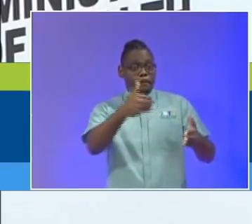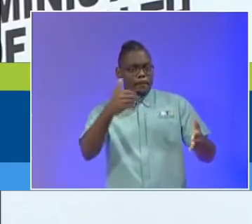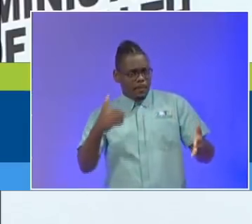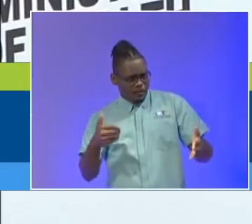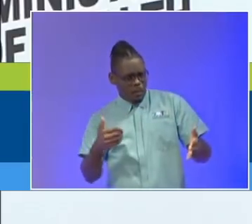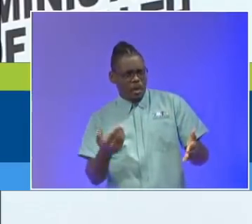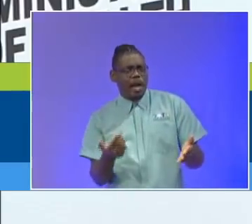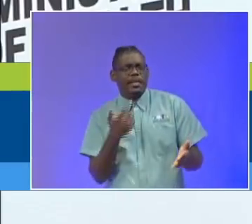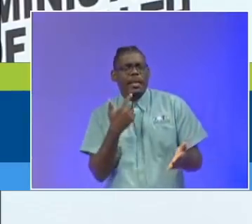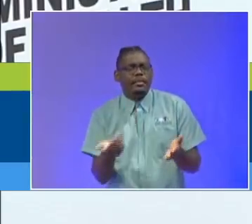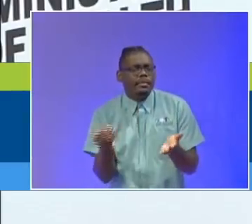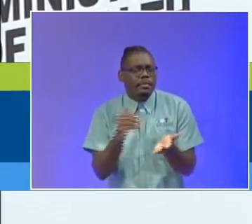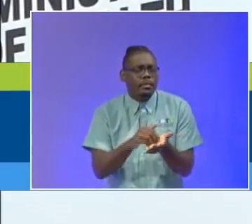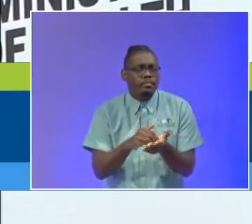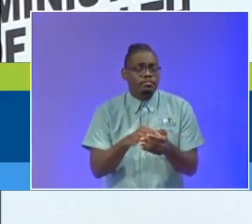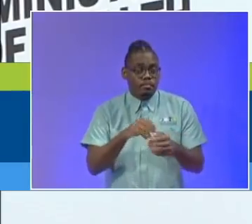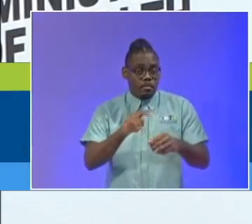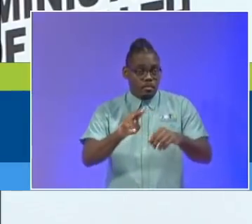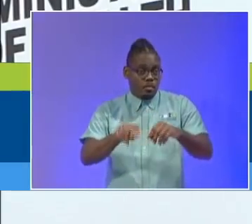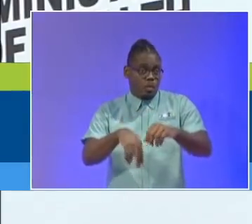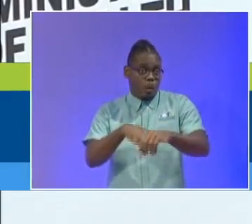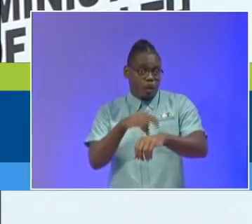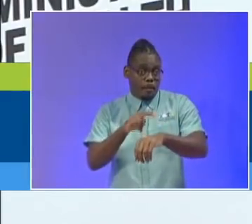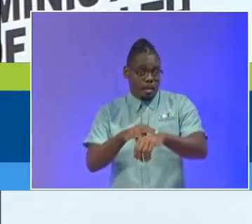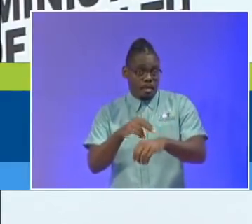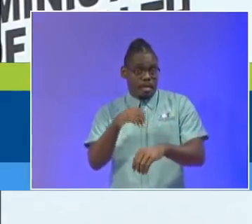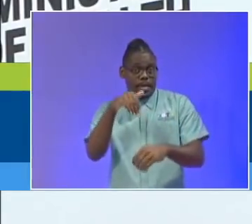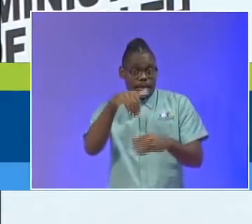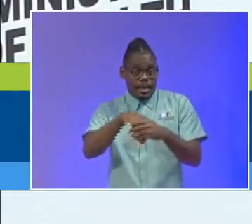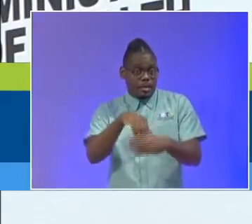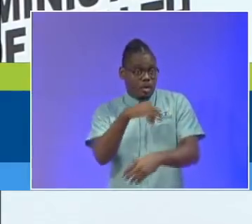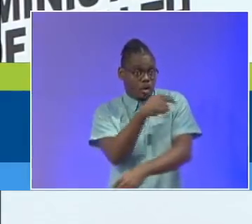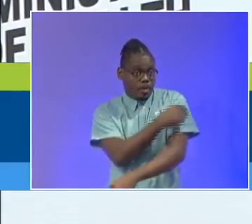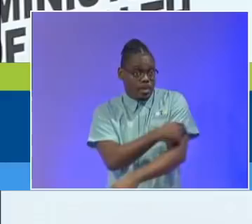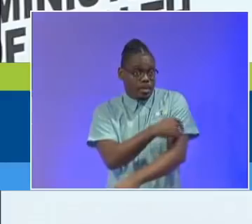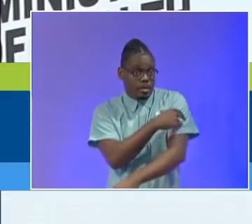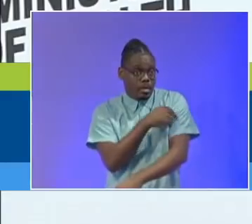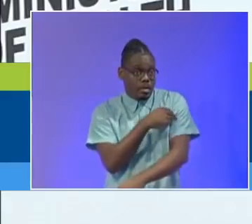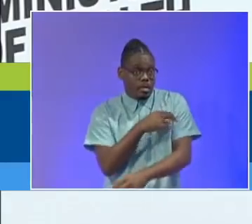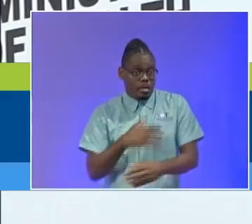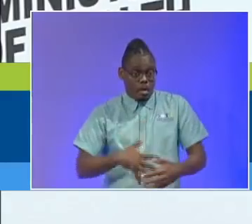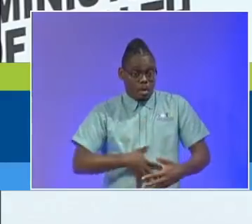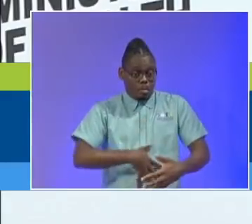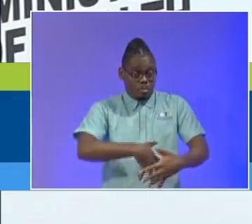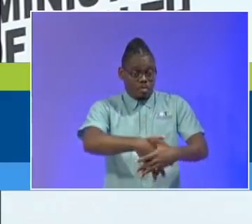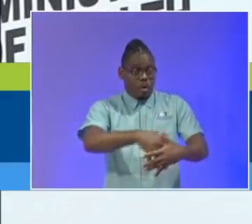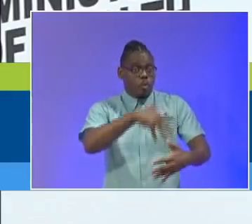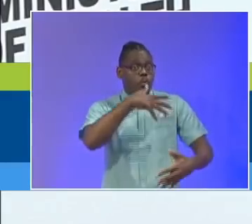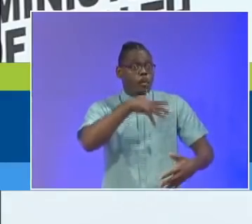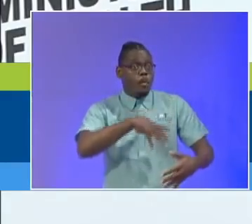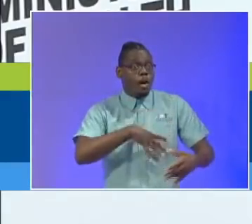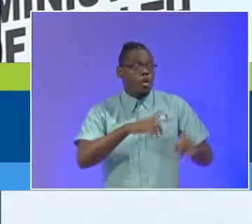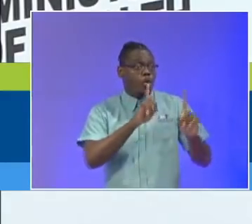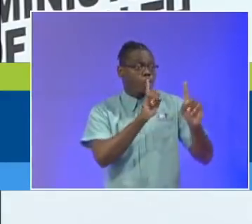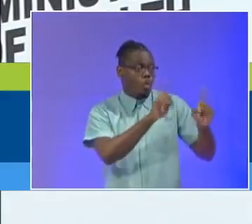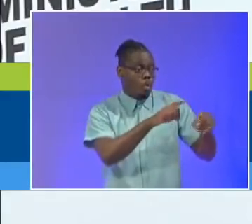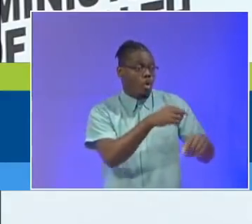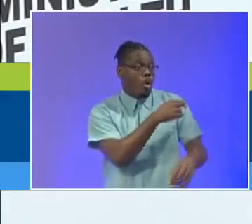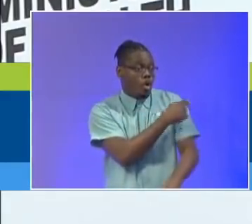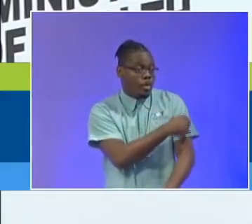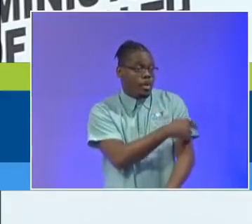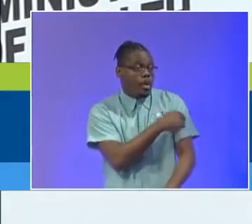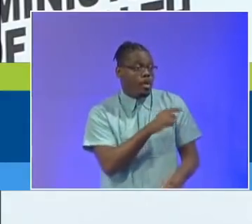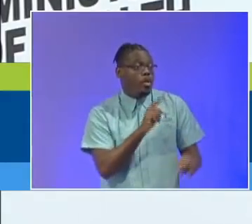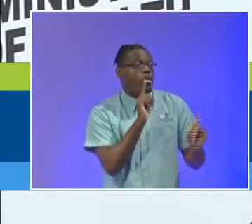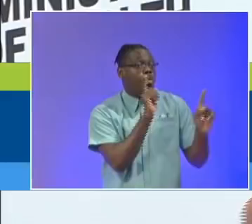maternity services and neonatal services are up and running. Systems are in place. We have all